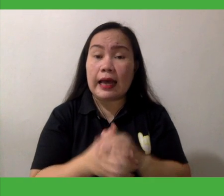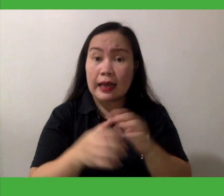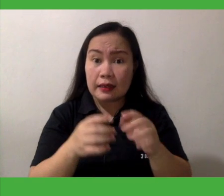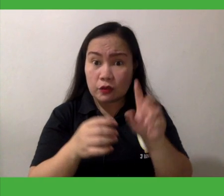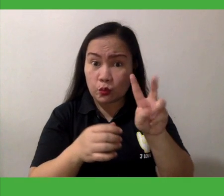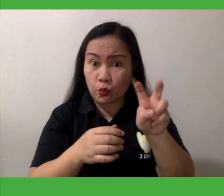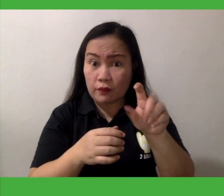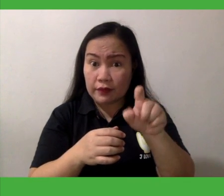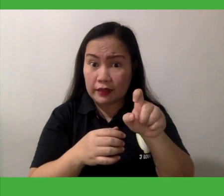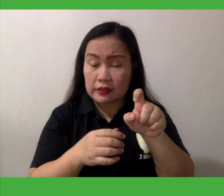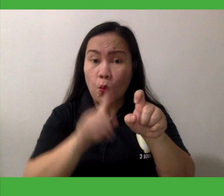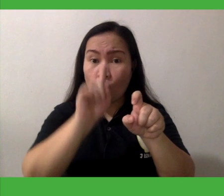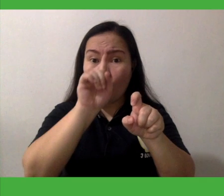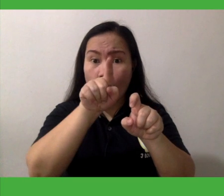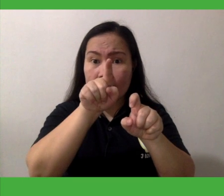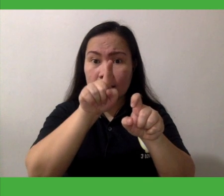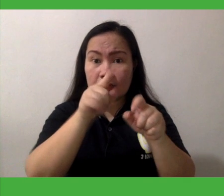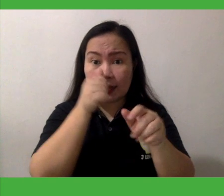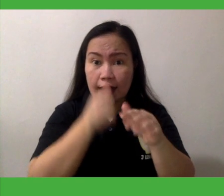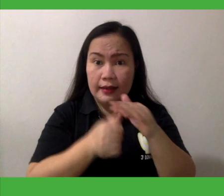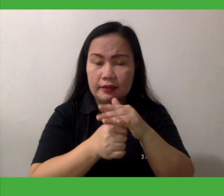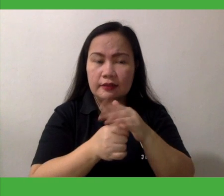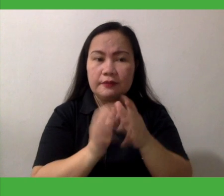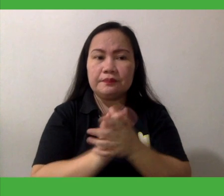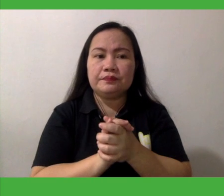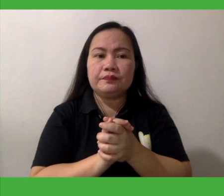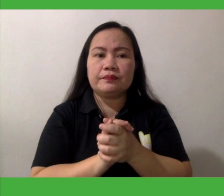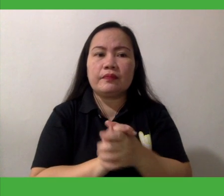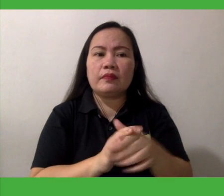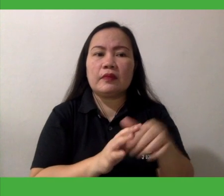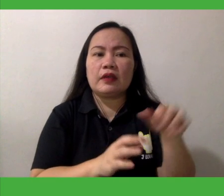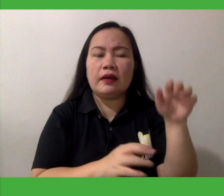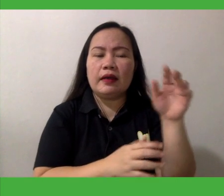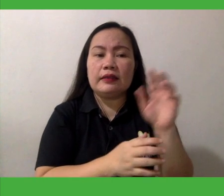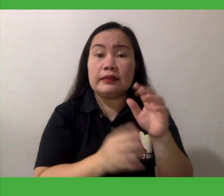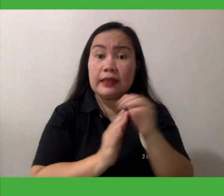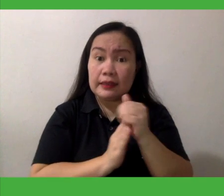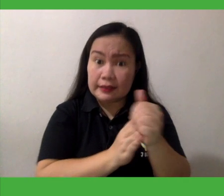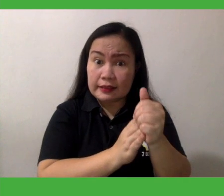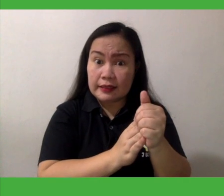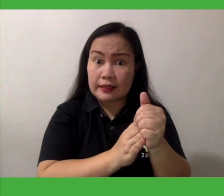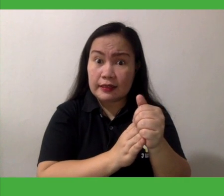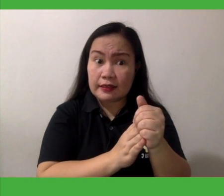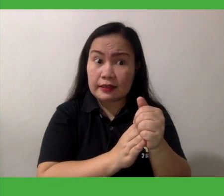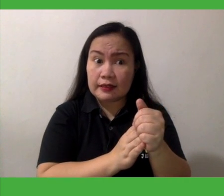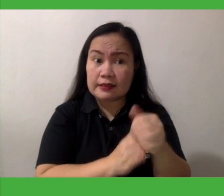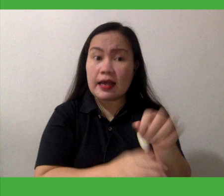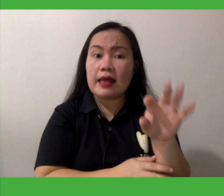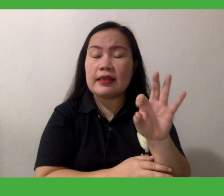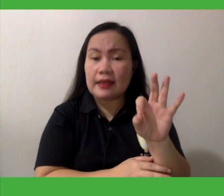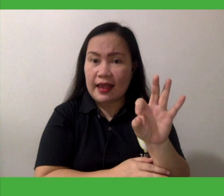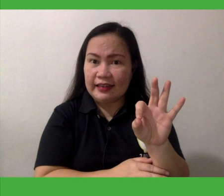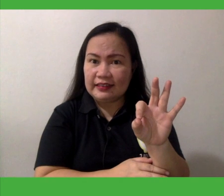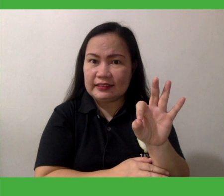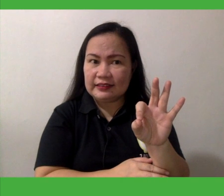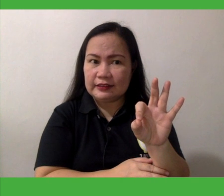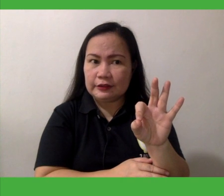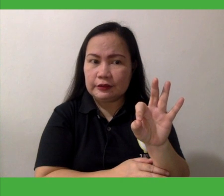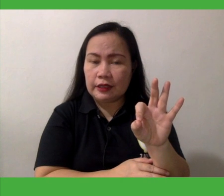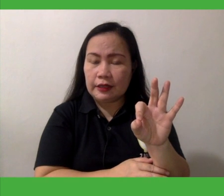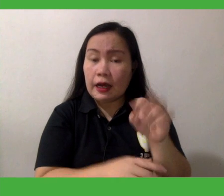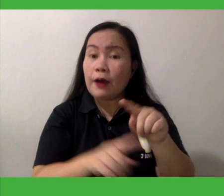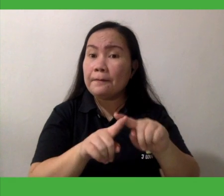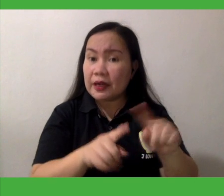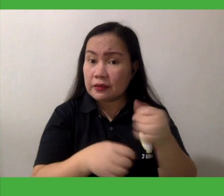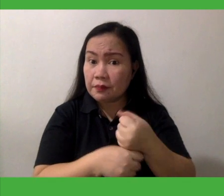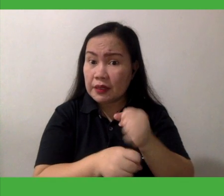Okay? So, 3, 2, 1. So, dapat naka-arrange. So, therefore, the leading coefficient here is 9. So, kung ano